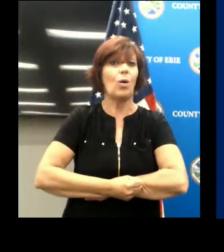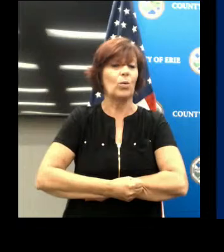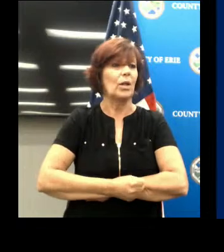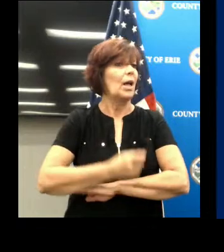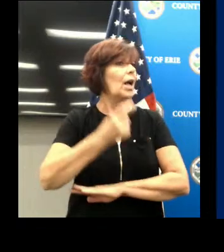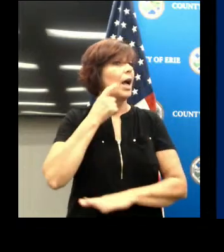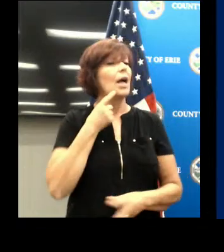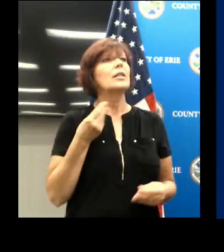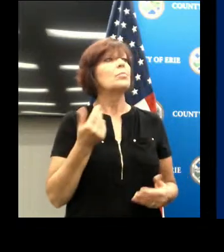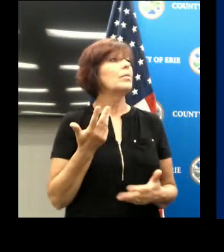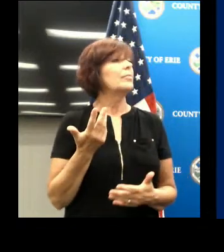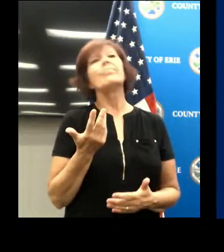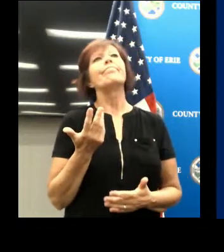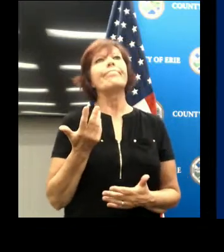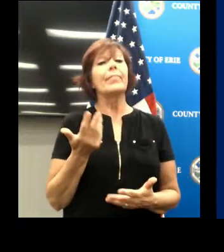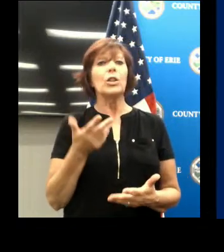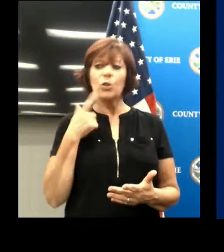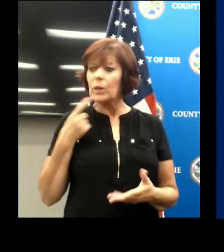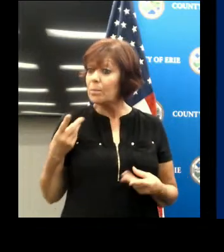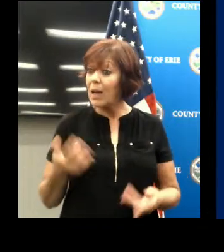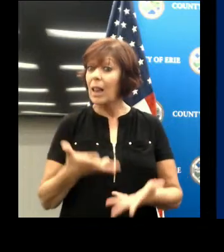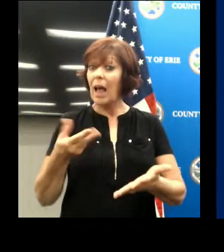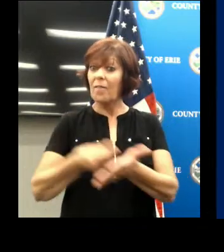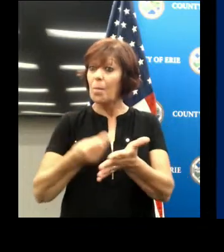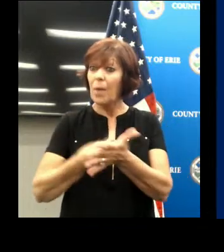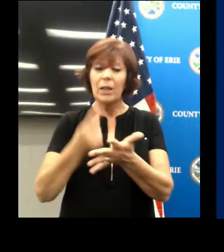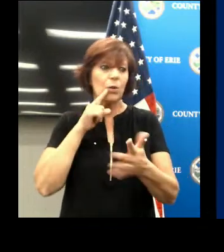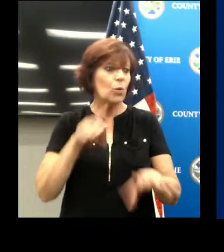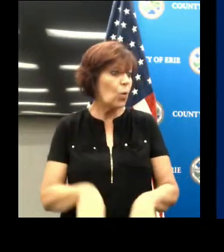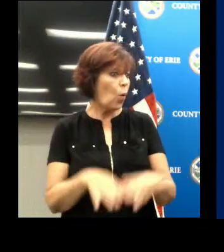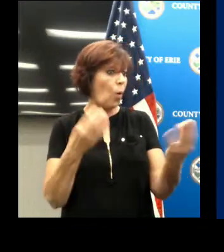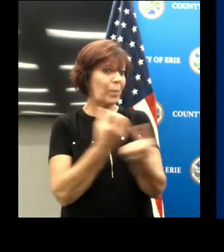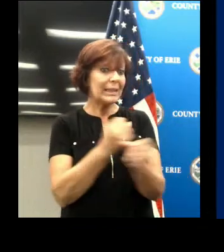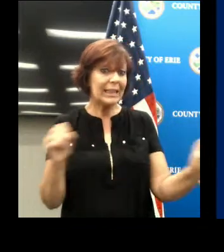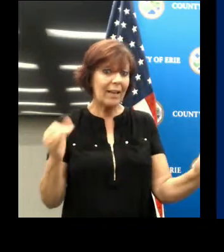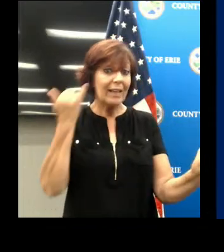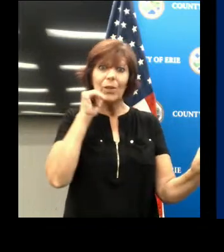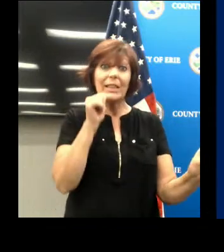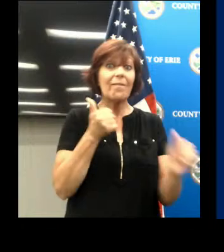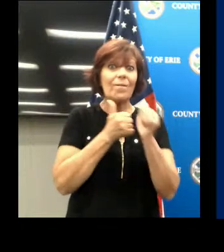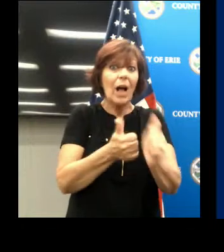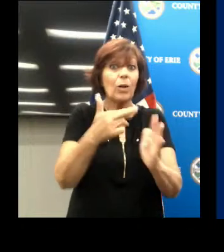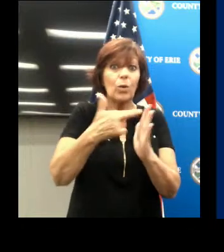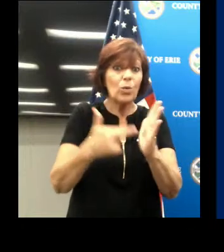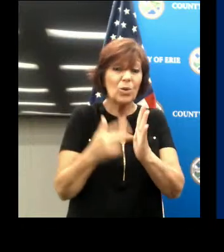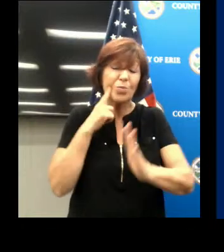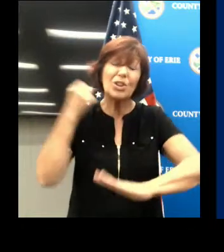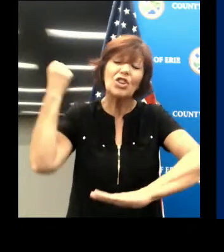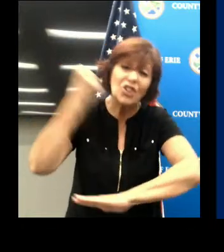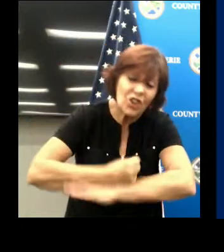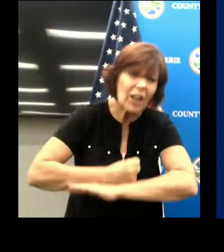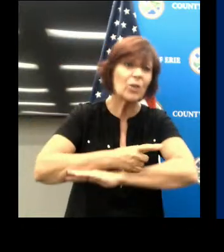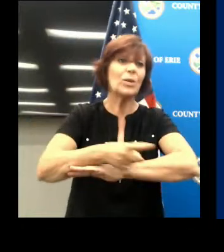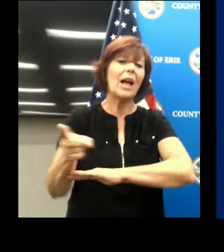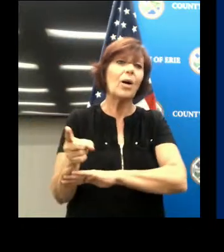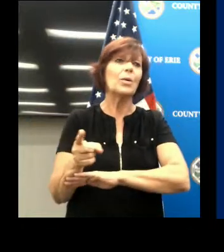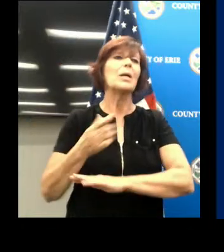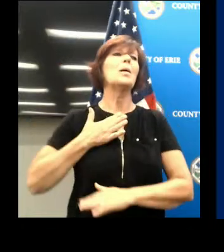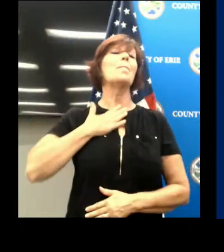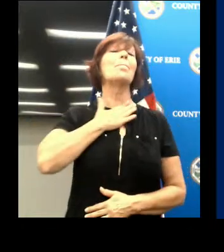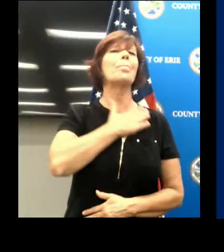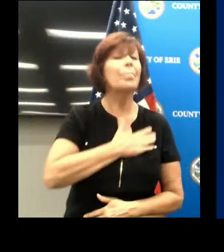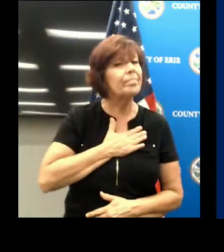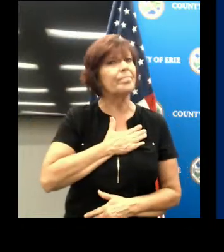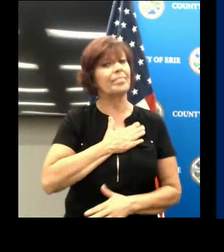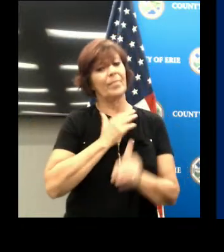lot of time, probably effort and money to reopen, do it safely. And if you didn't follow the rules, you're going to get shut down. Please